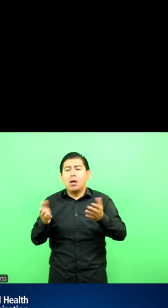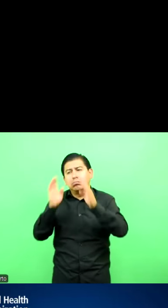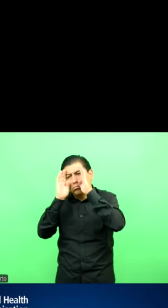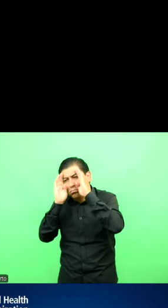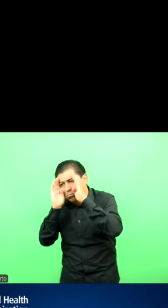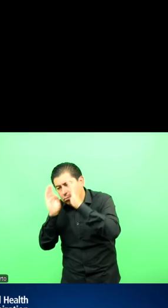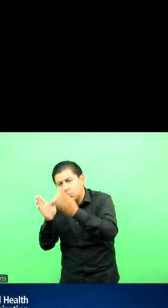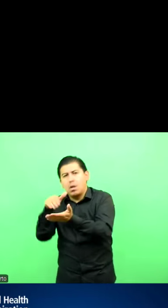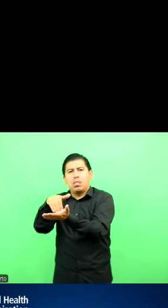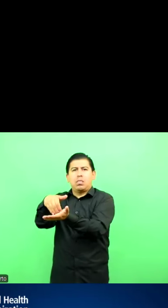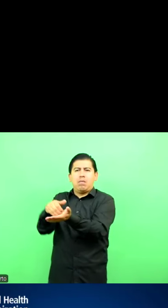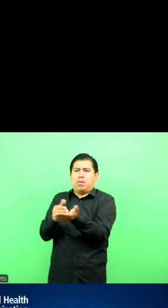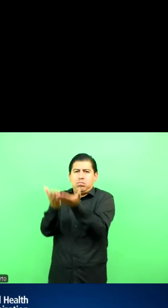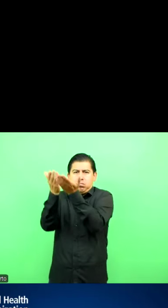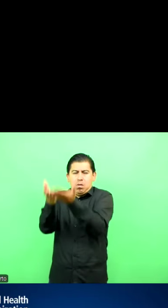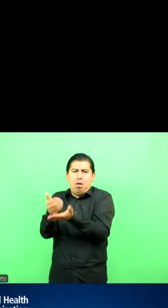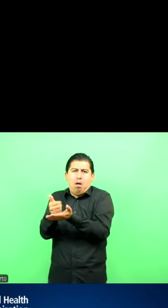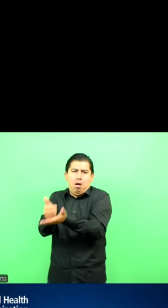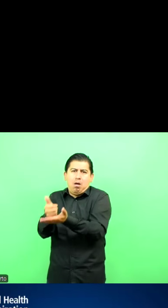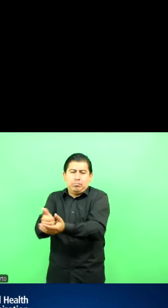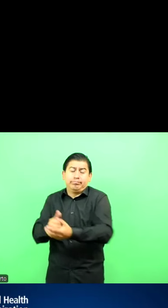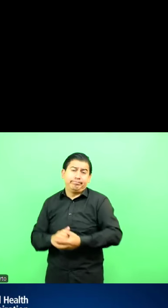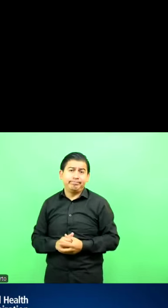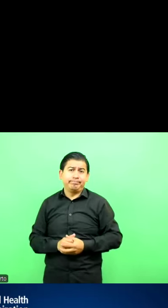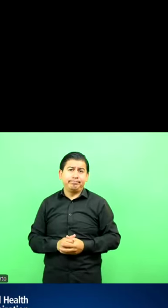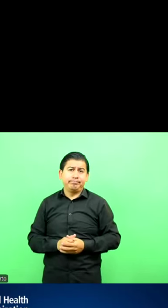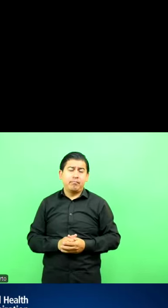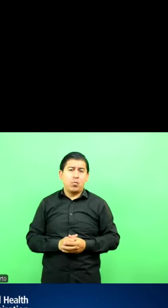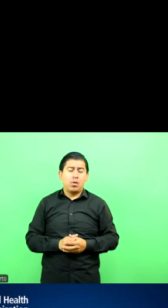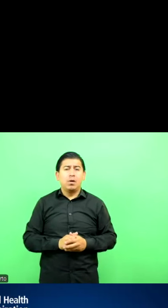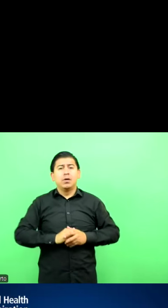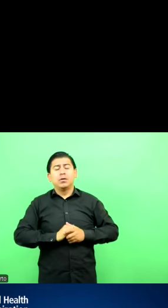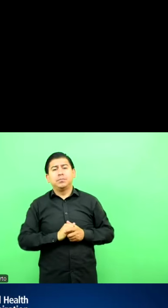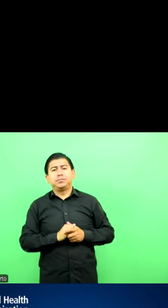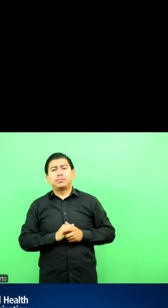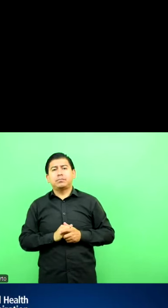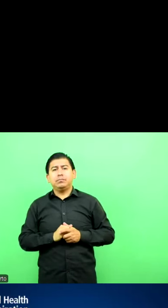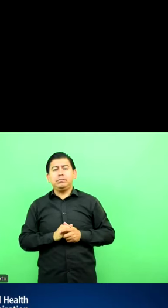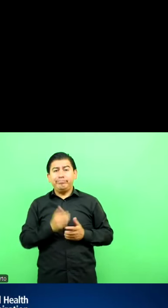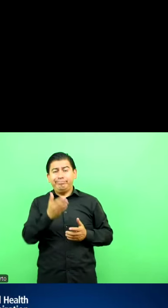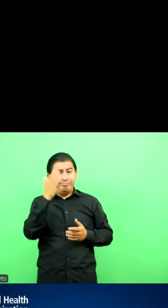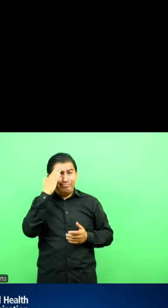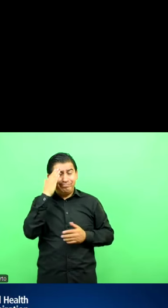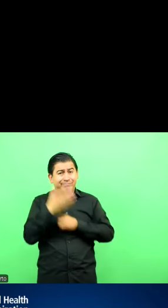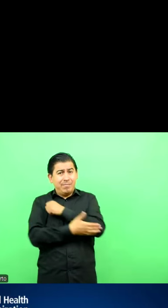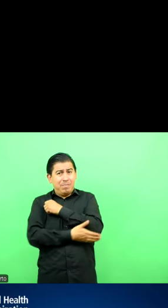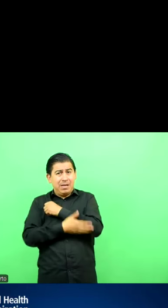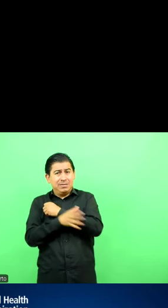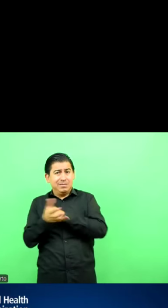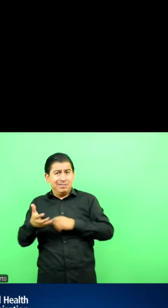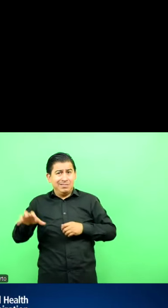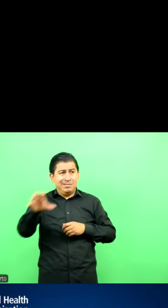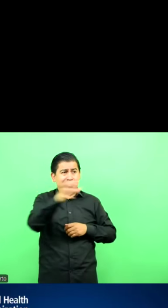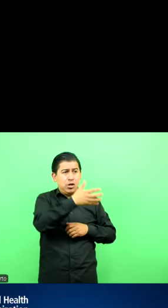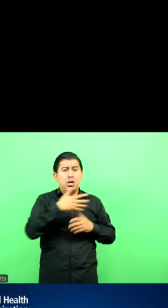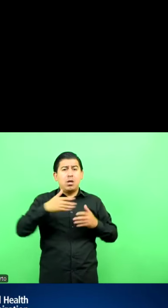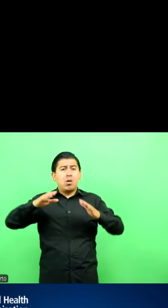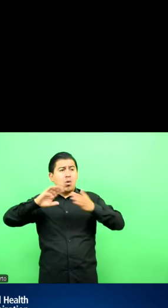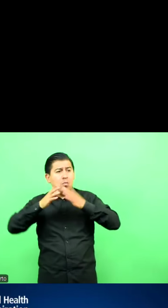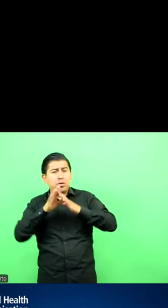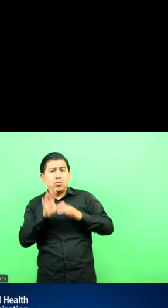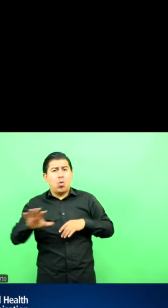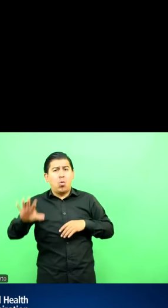at the country level, at the community level, it's just one system we are talking about. Unfortunately, we don't have luxury of developing